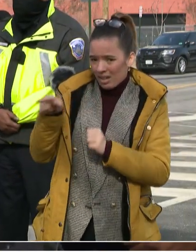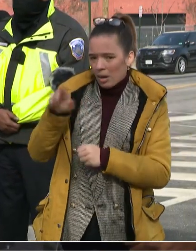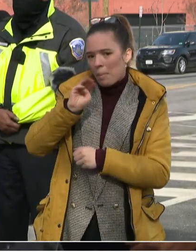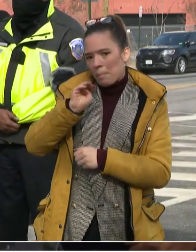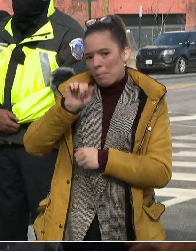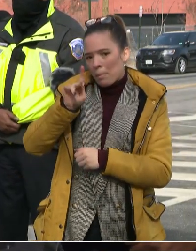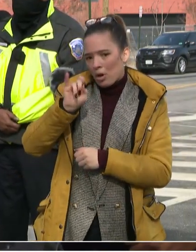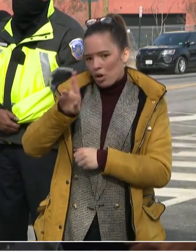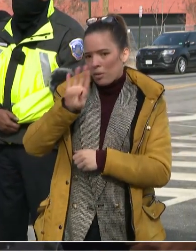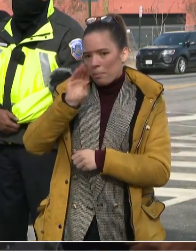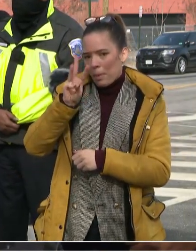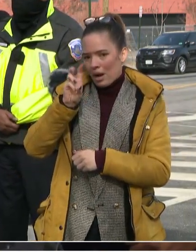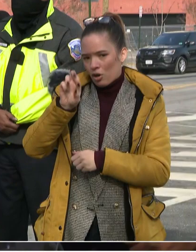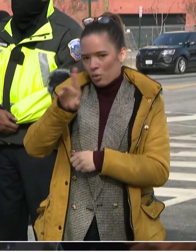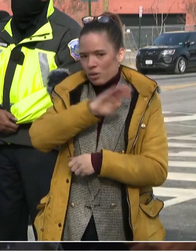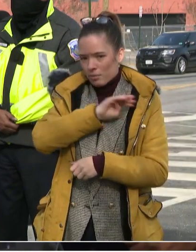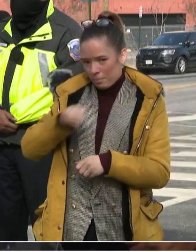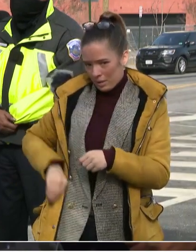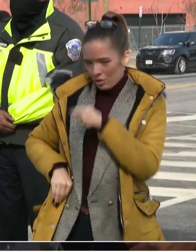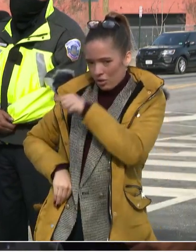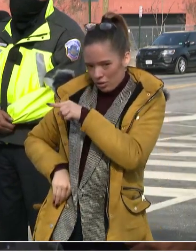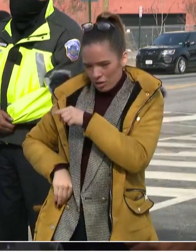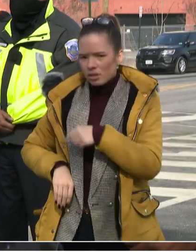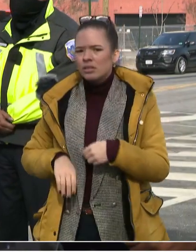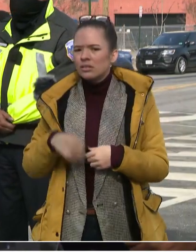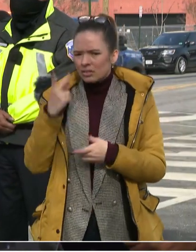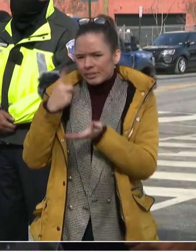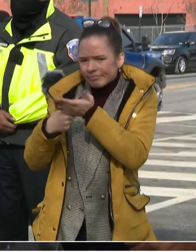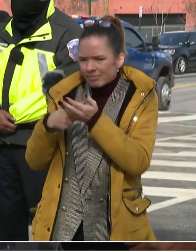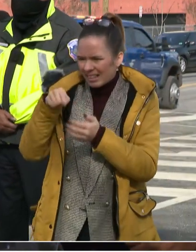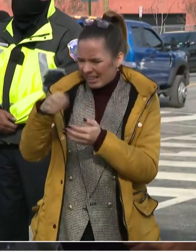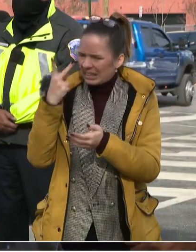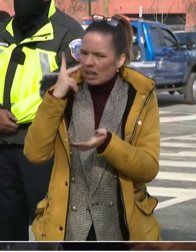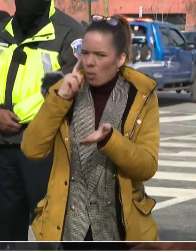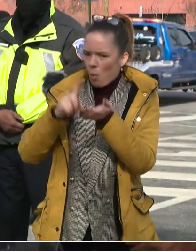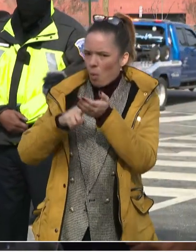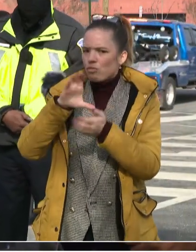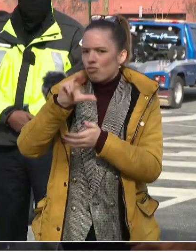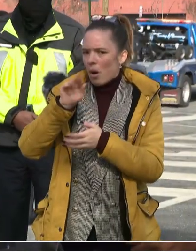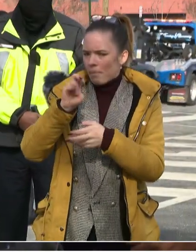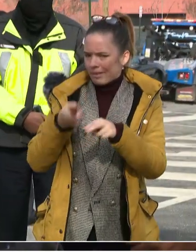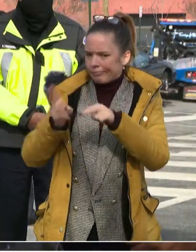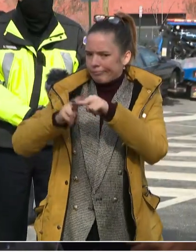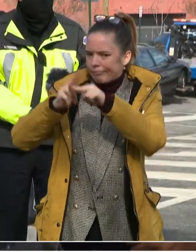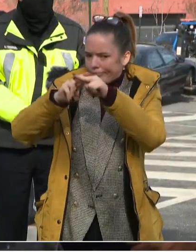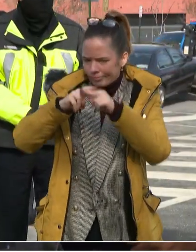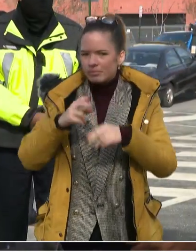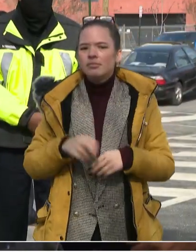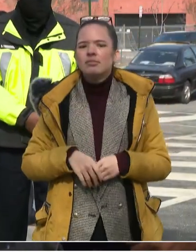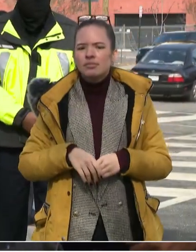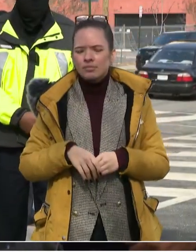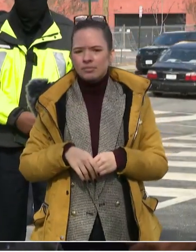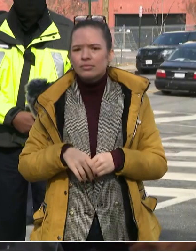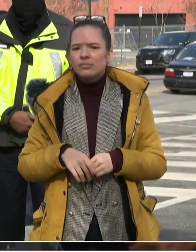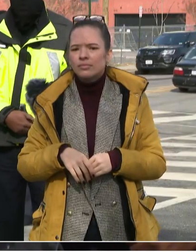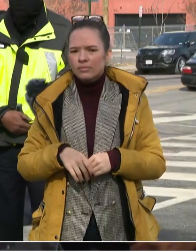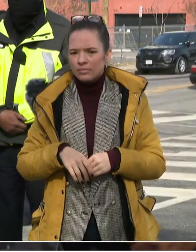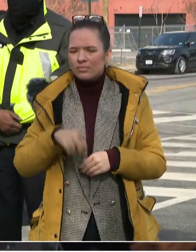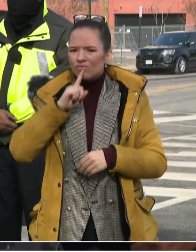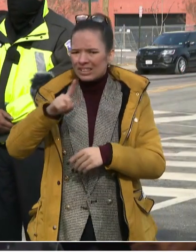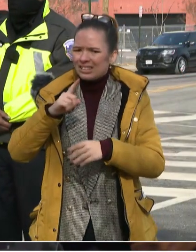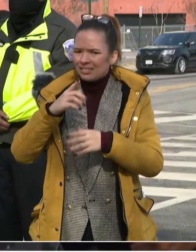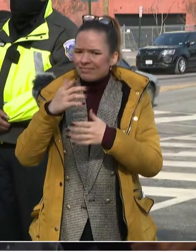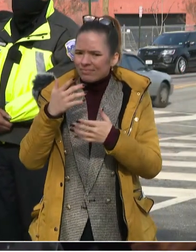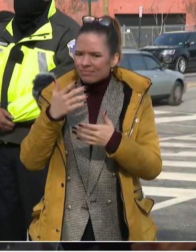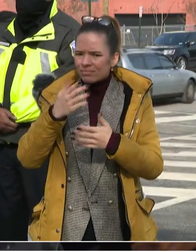to fix this rise in violent crime. Preventing crime, and you've heard this already, by children